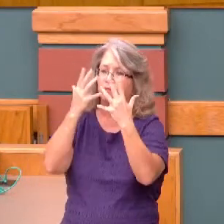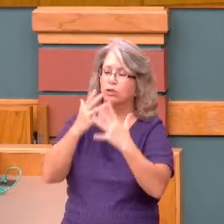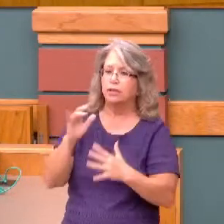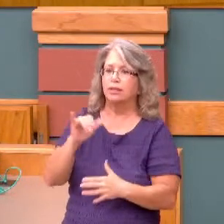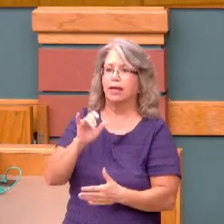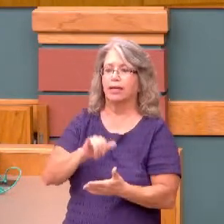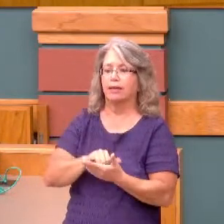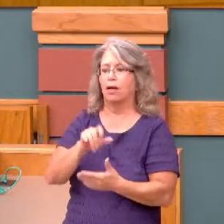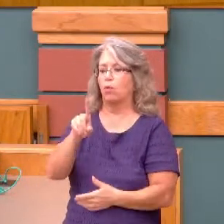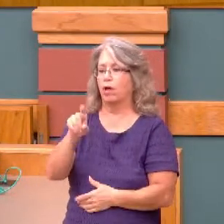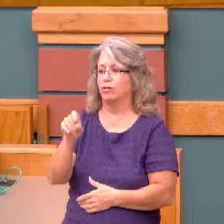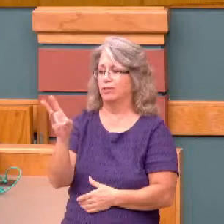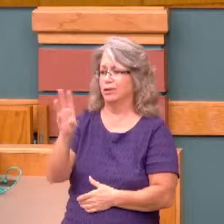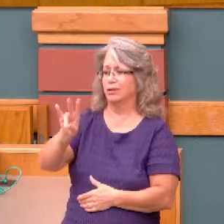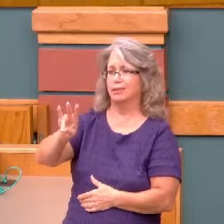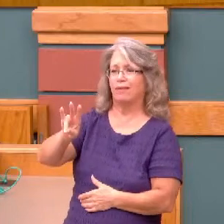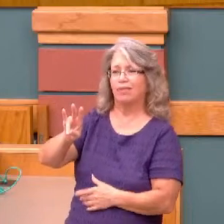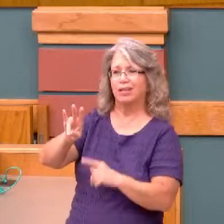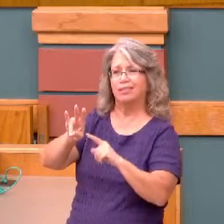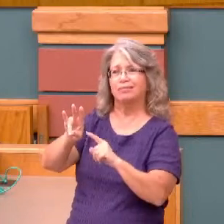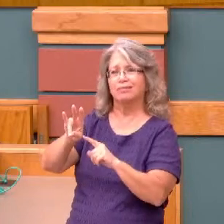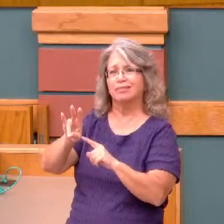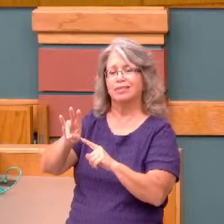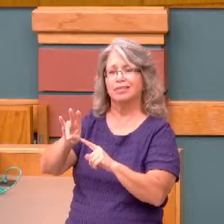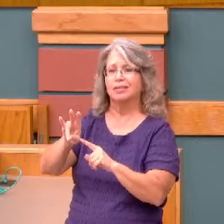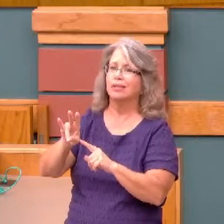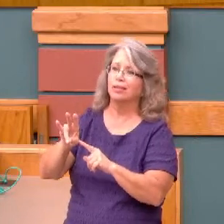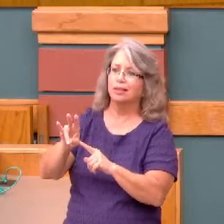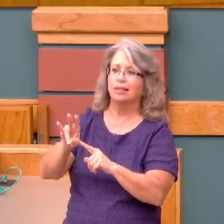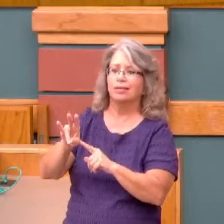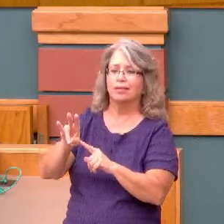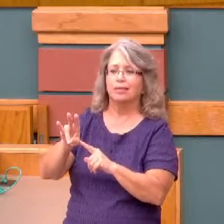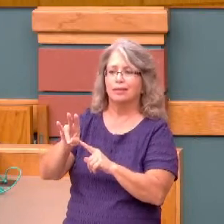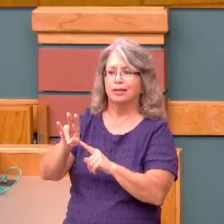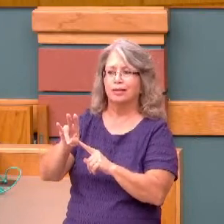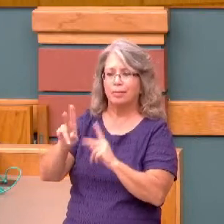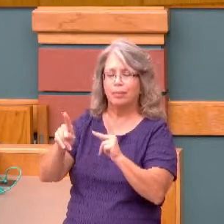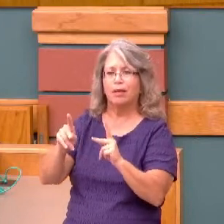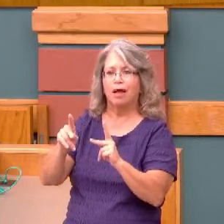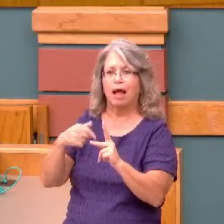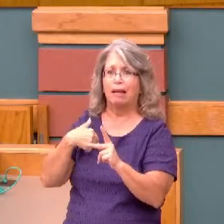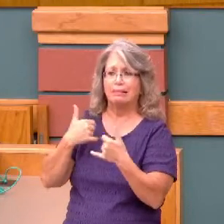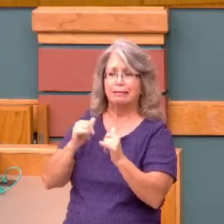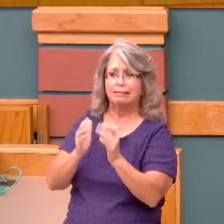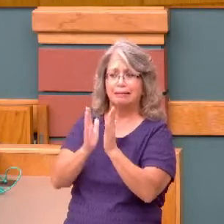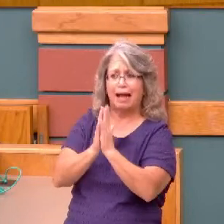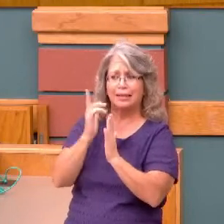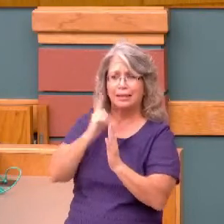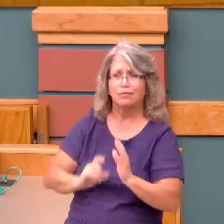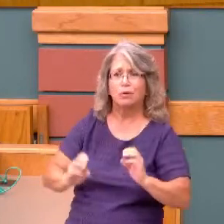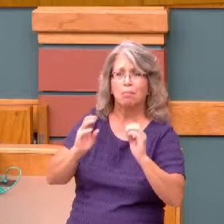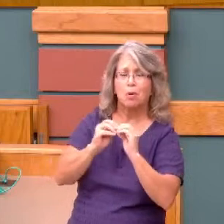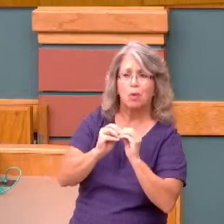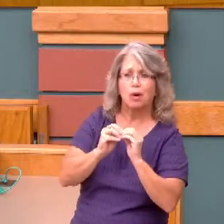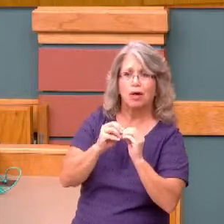I need more. We need more. We had to request things that I hadn't seen since a year ago,